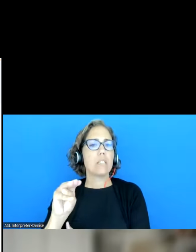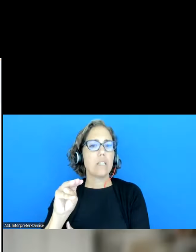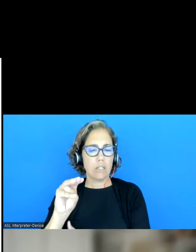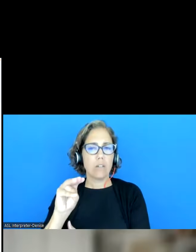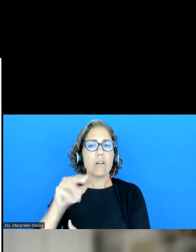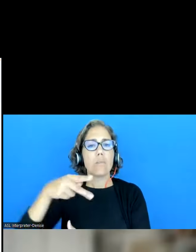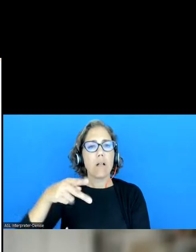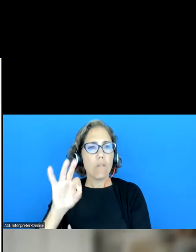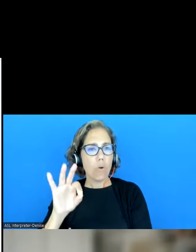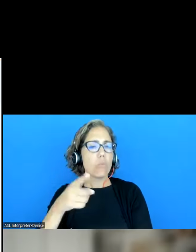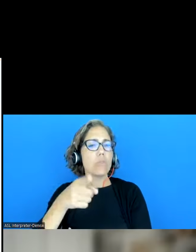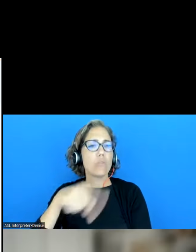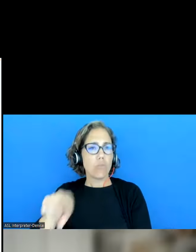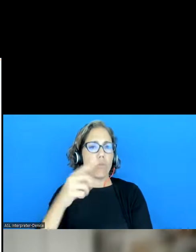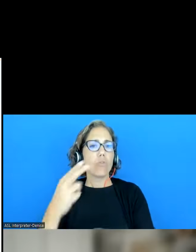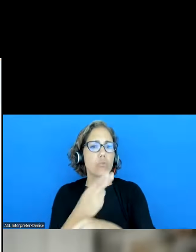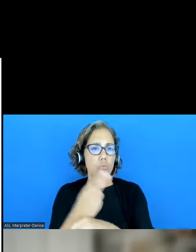platforms or schedulers you use.